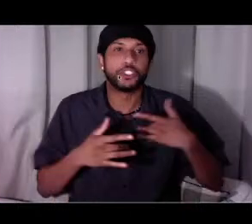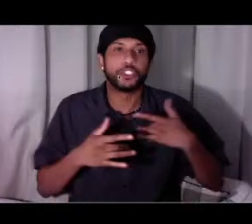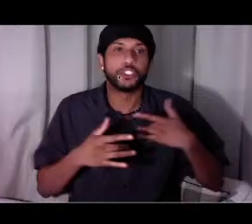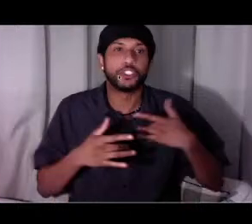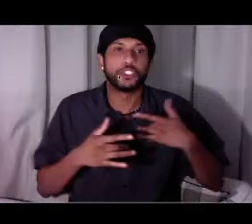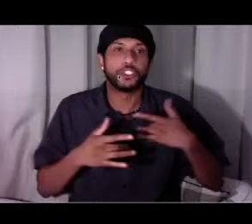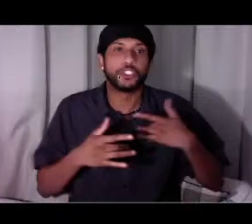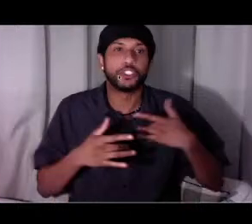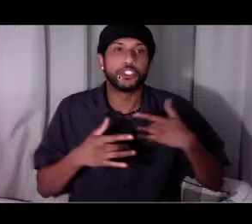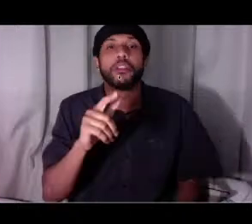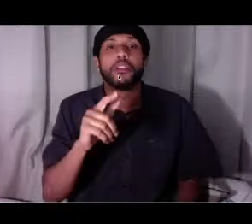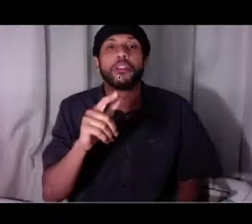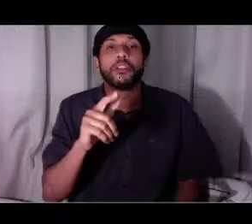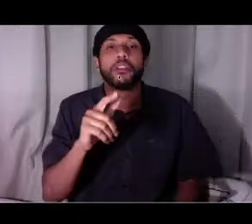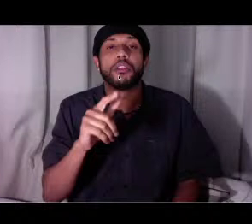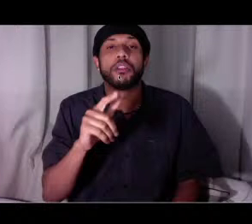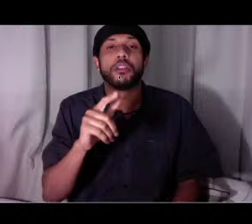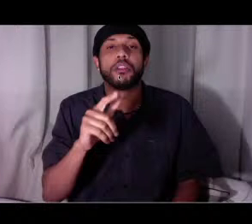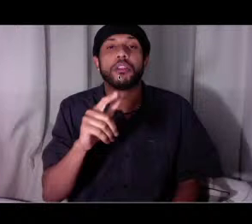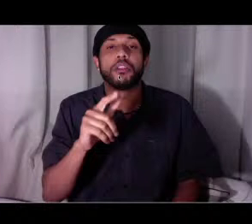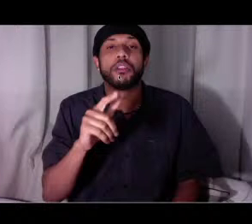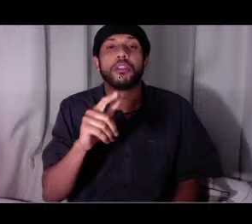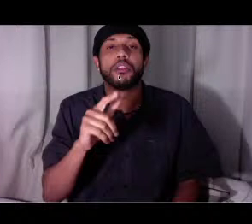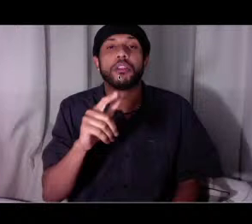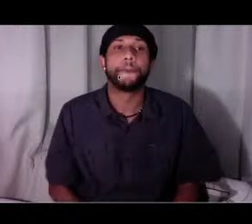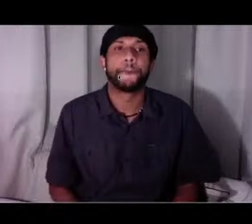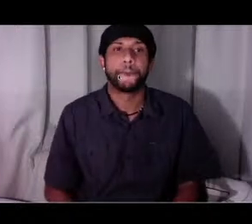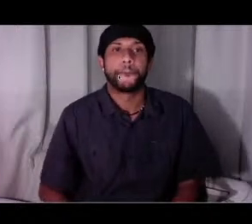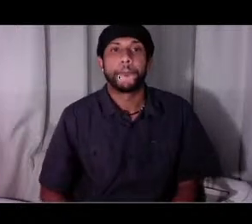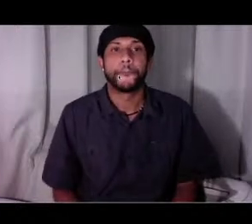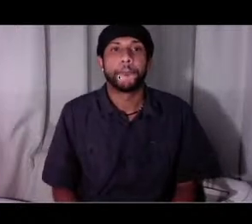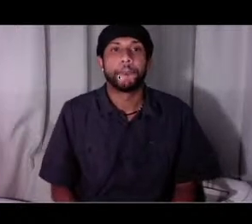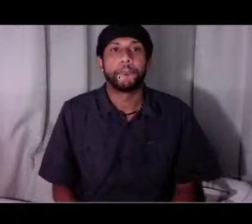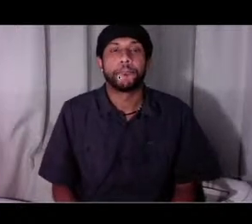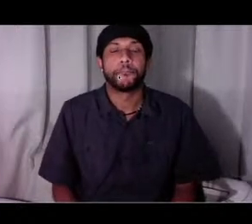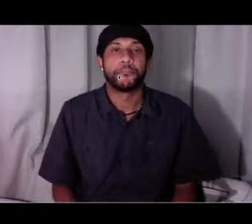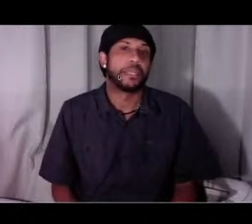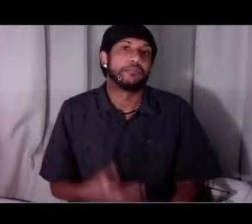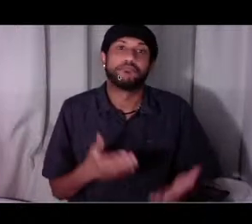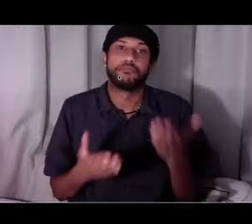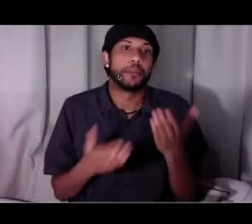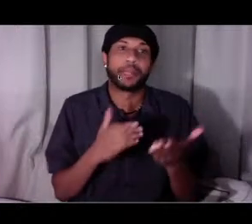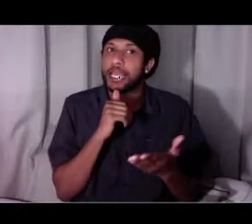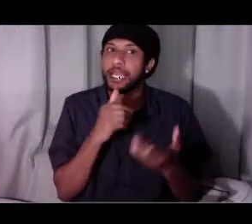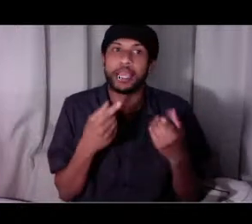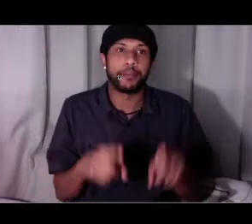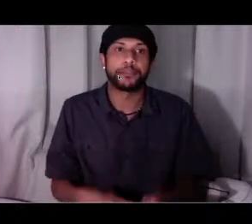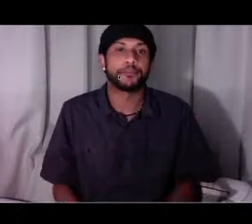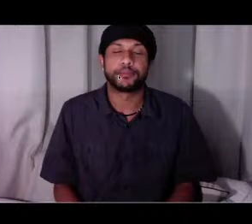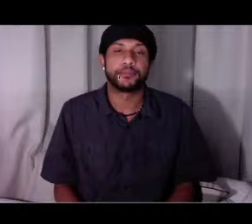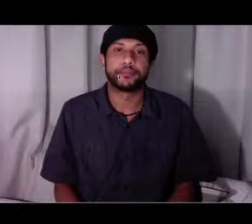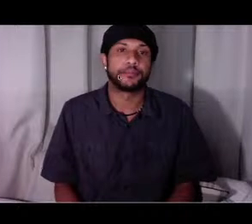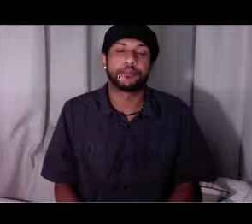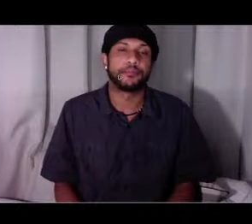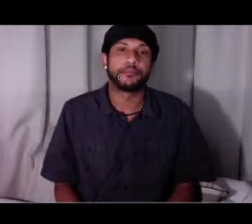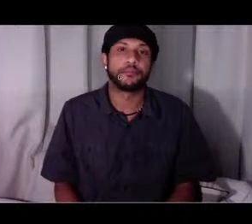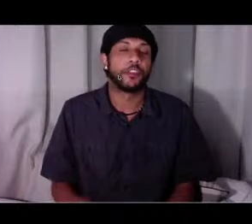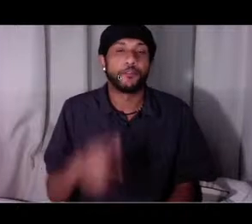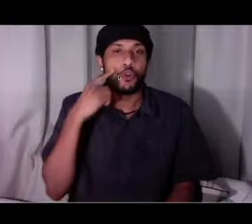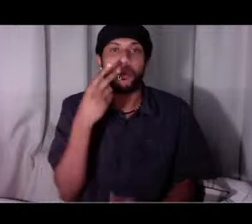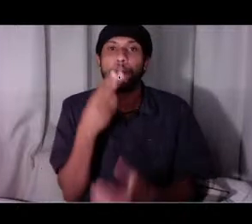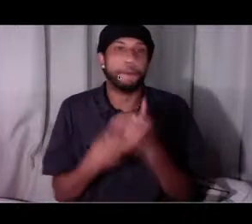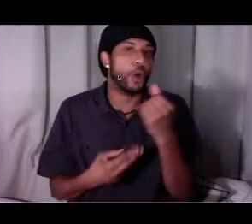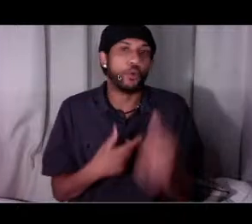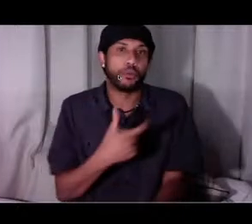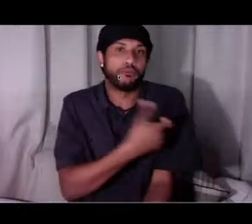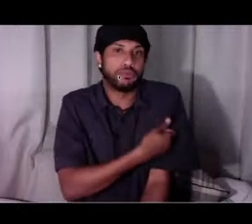just around the corner and you know it's just unlikely it you know for the both vac vaccines to